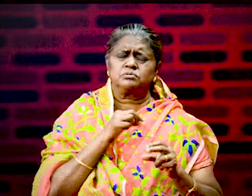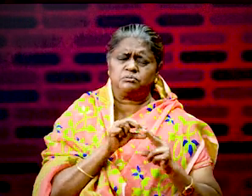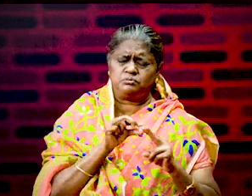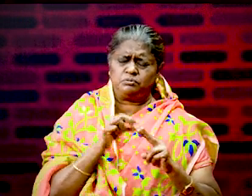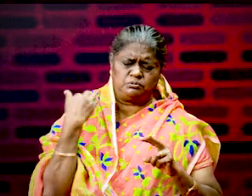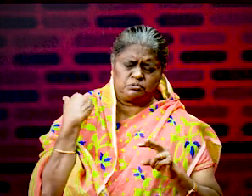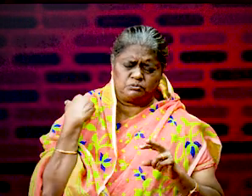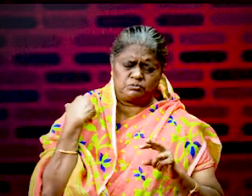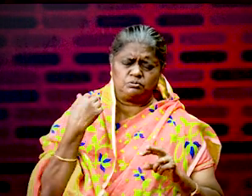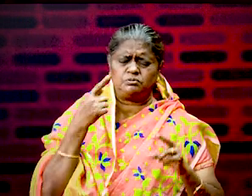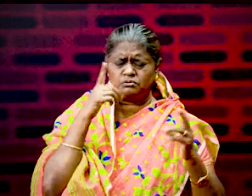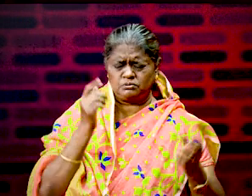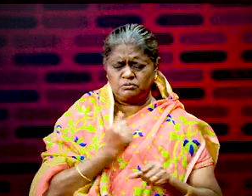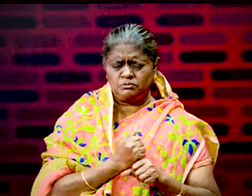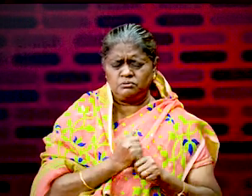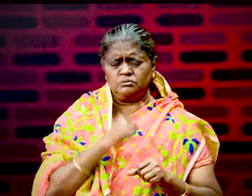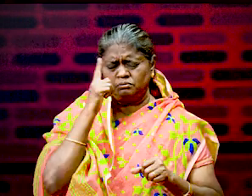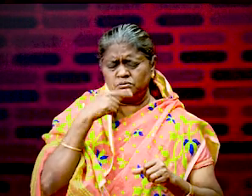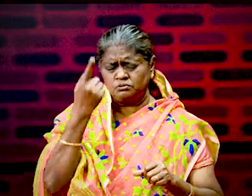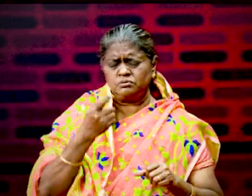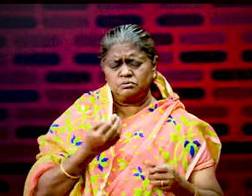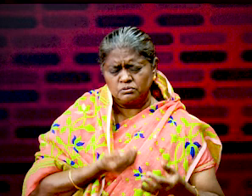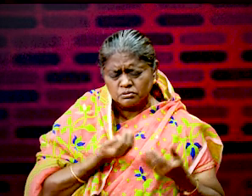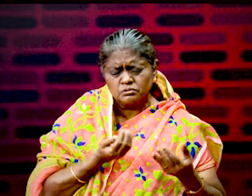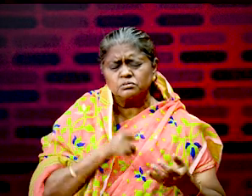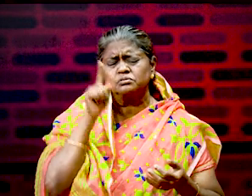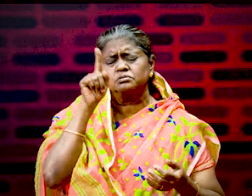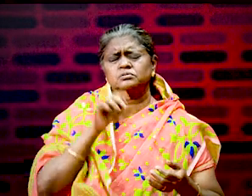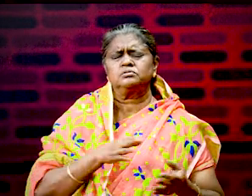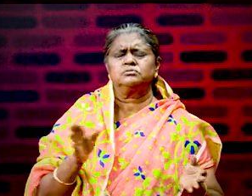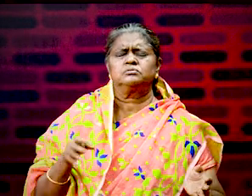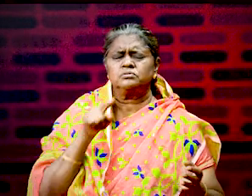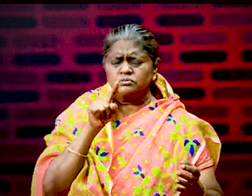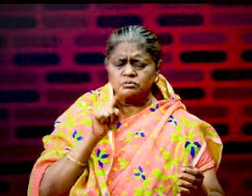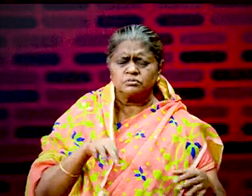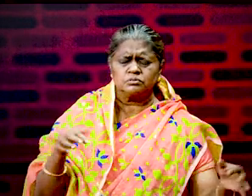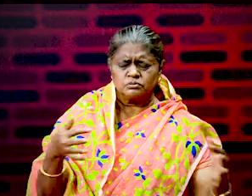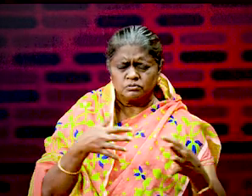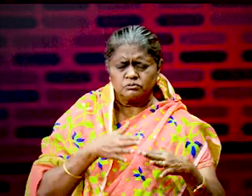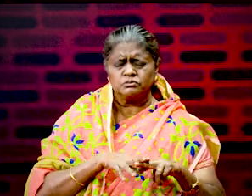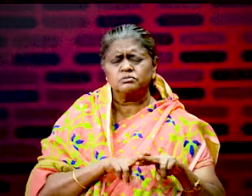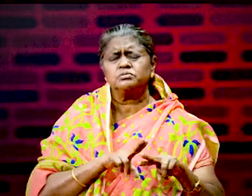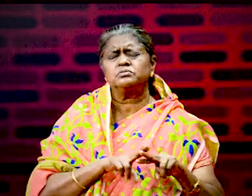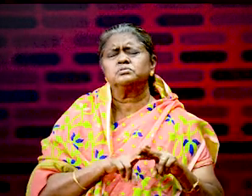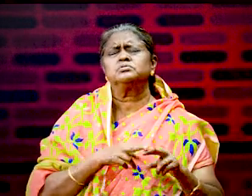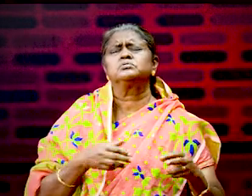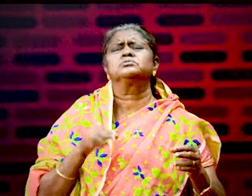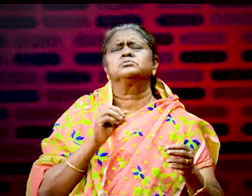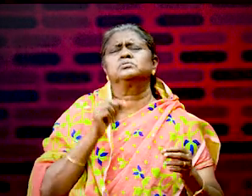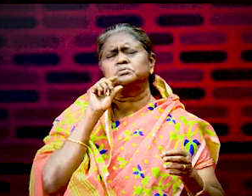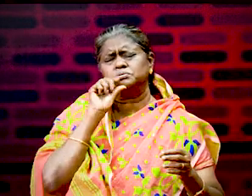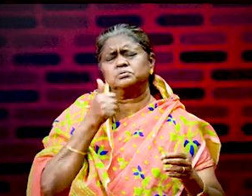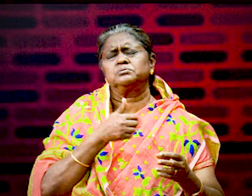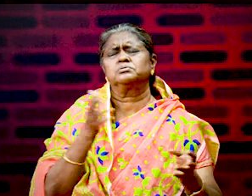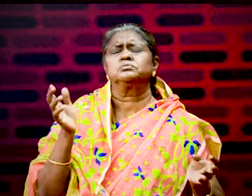I ask you to save your children. I ask you to save their family members. I ask you to save them from all